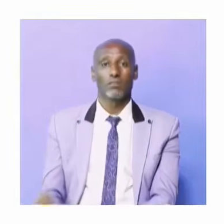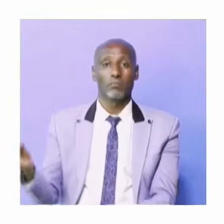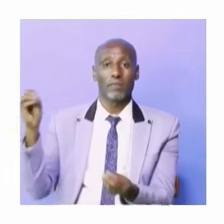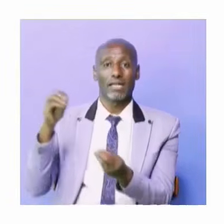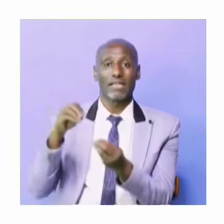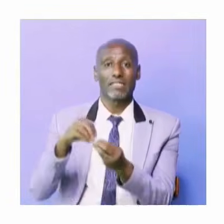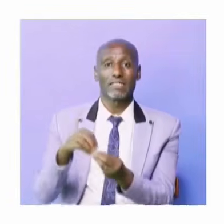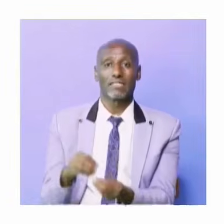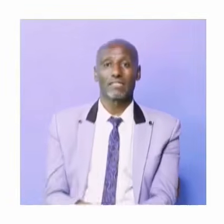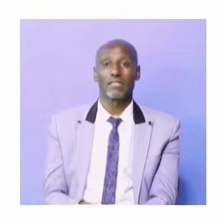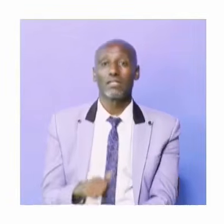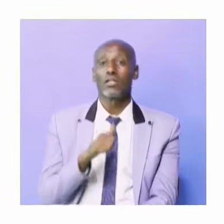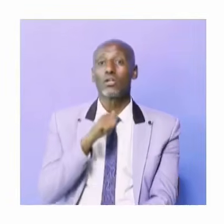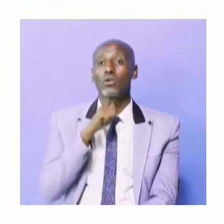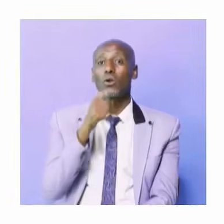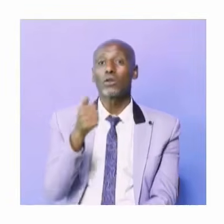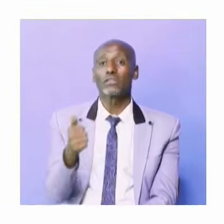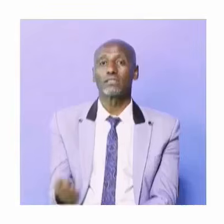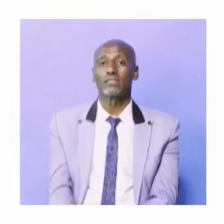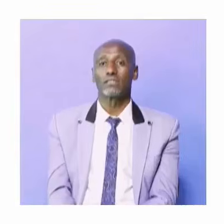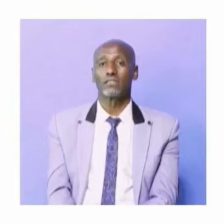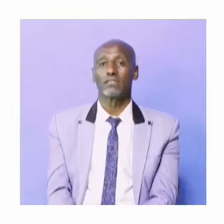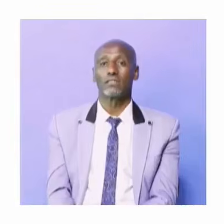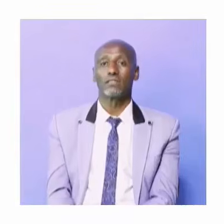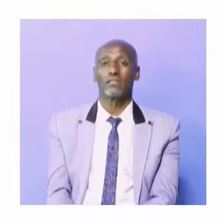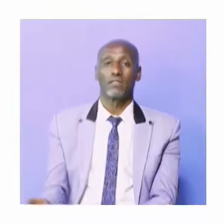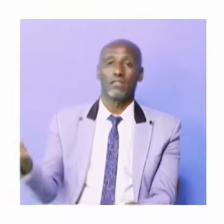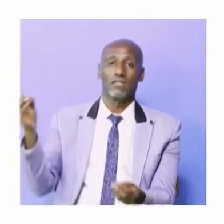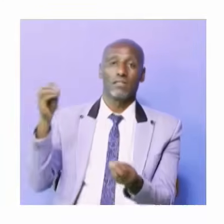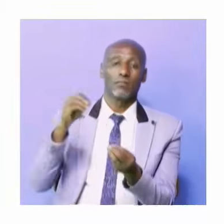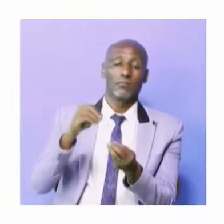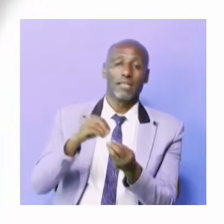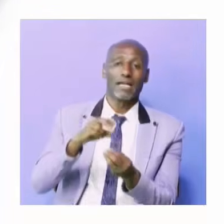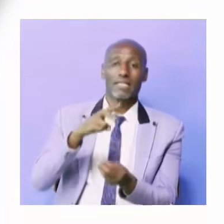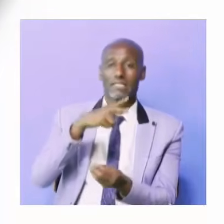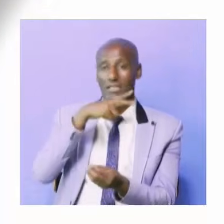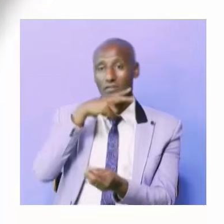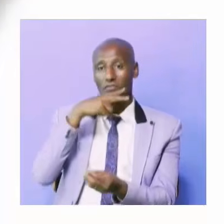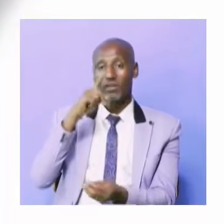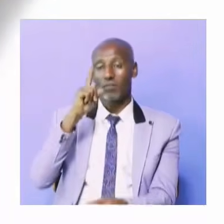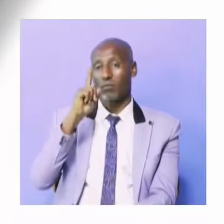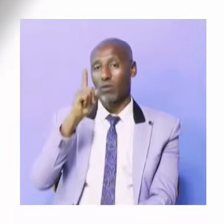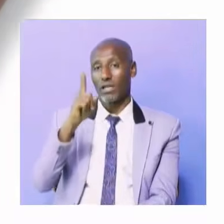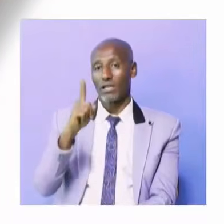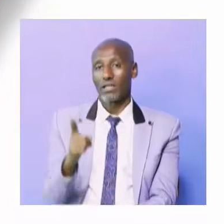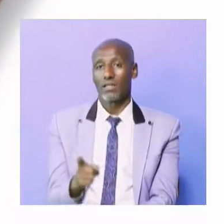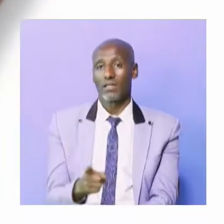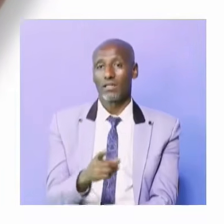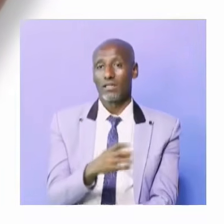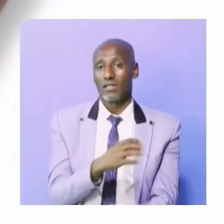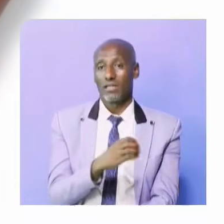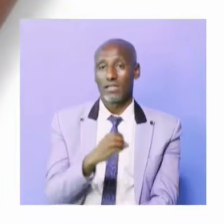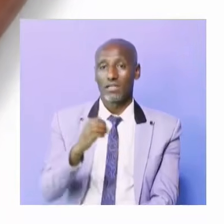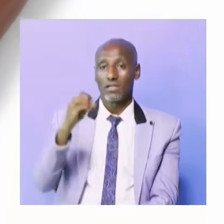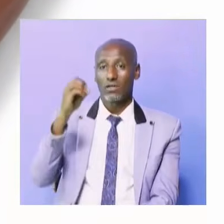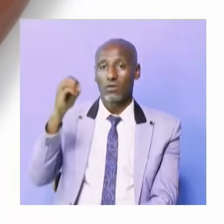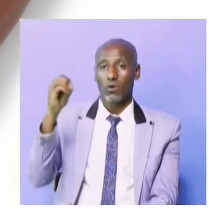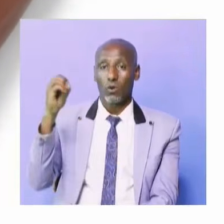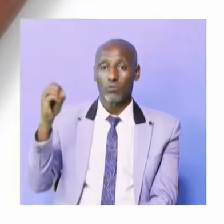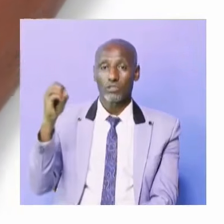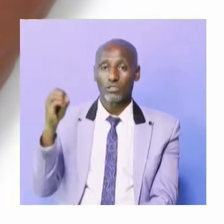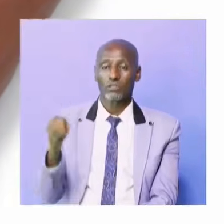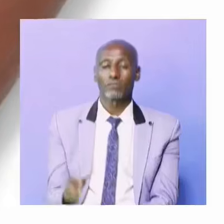plus not, then verb 1, and object or